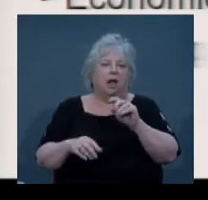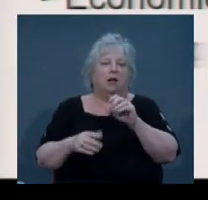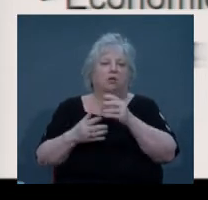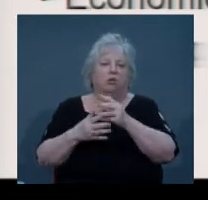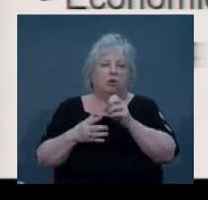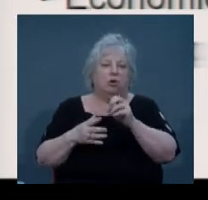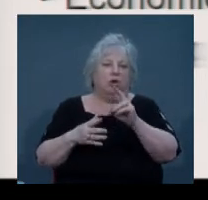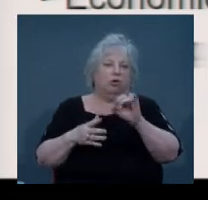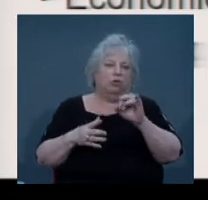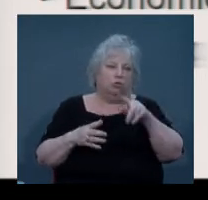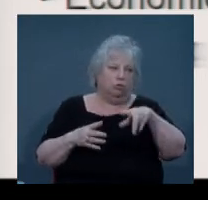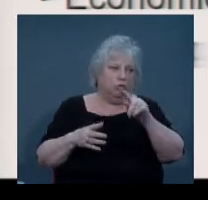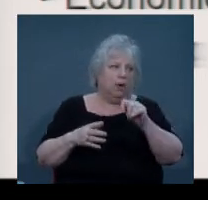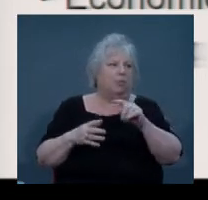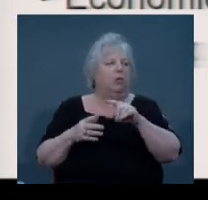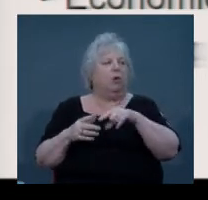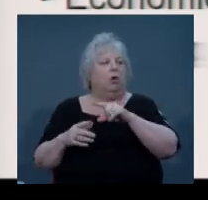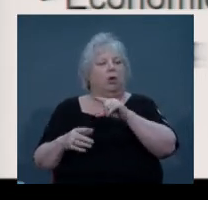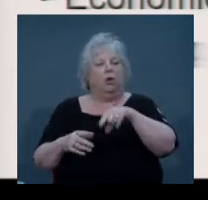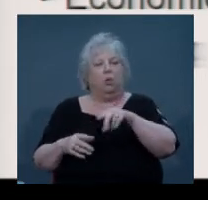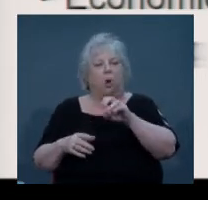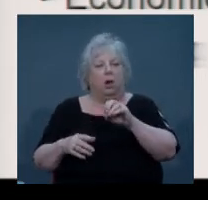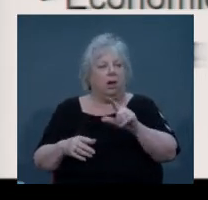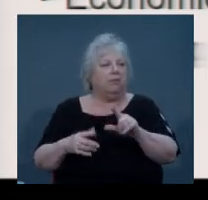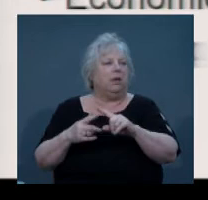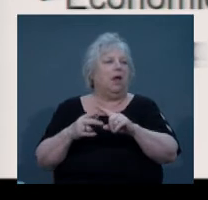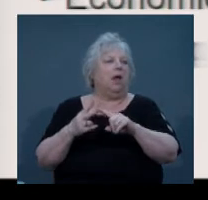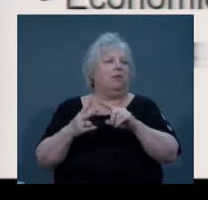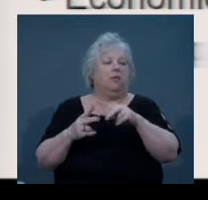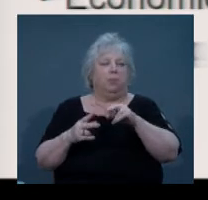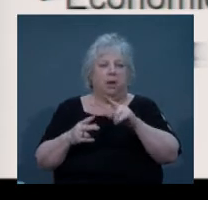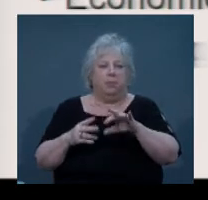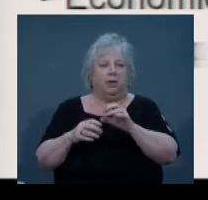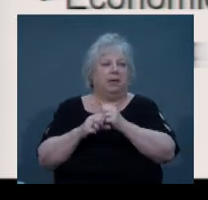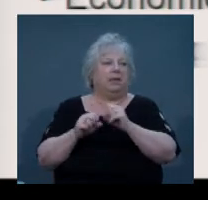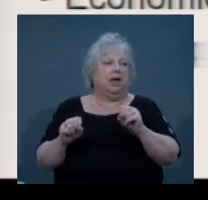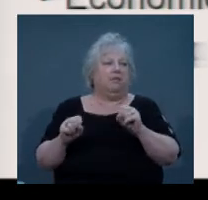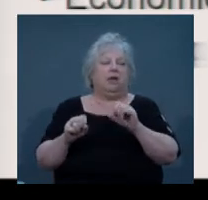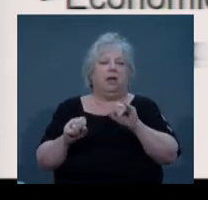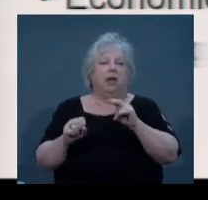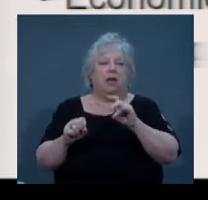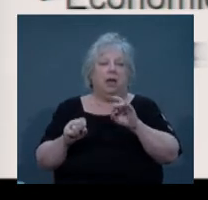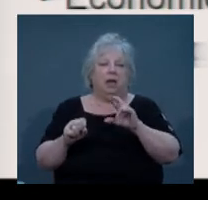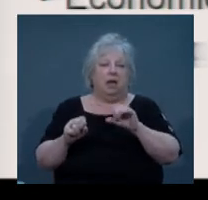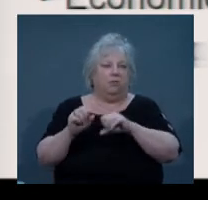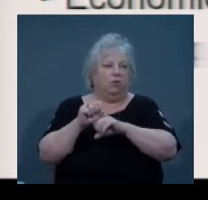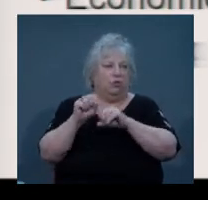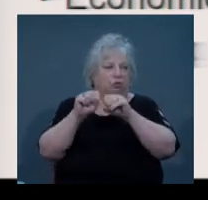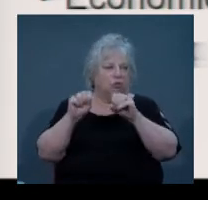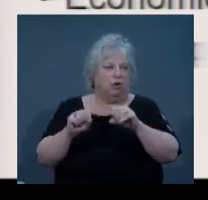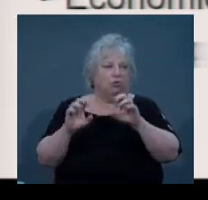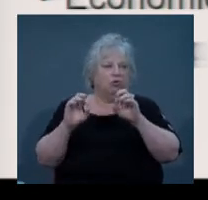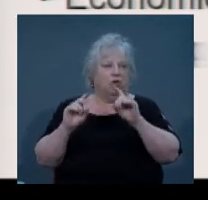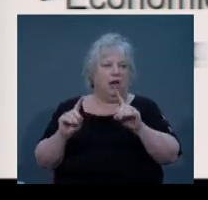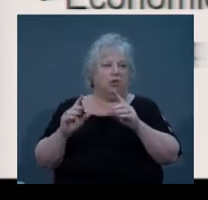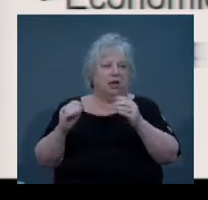life being number one, public safety, infrastructure, education, economic development, and housing.